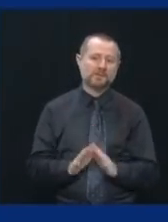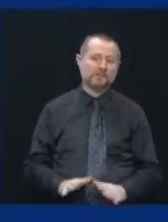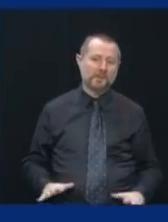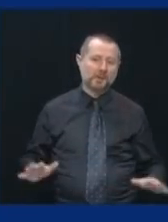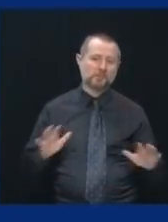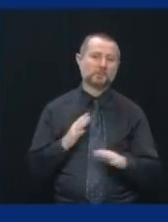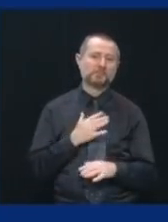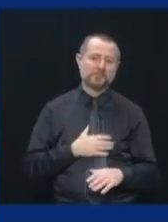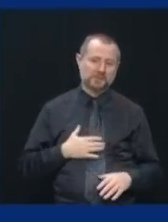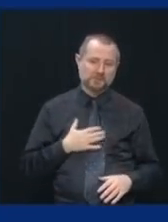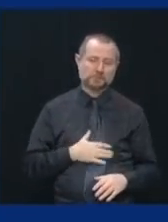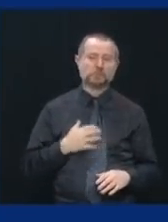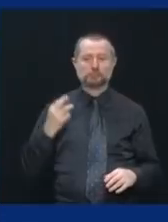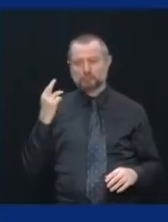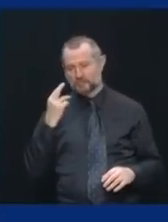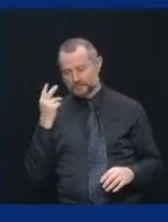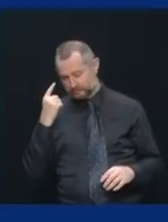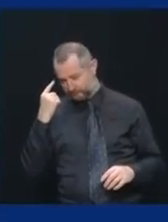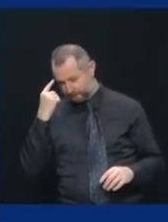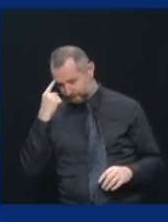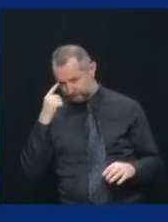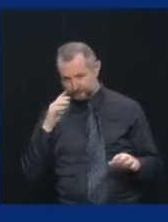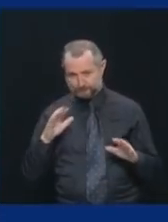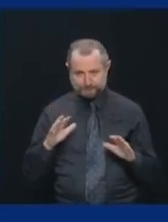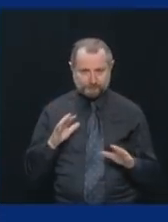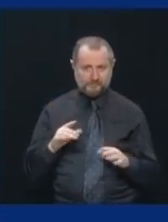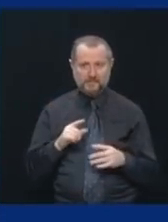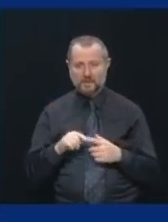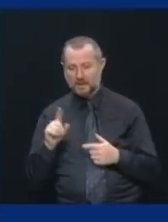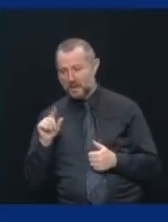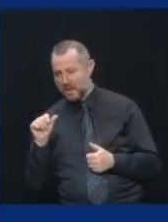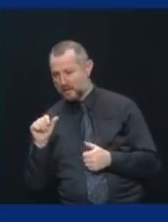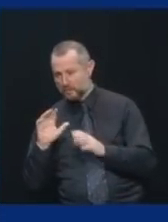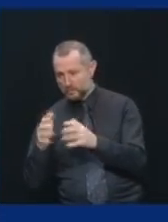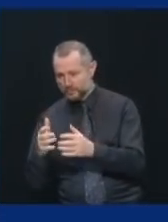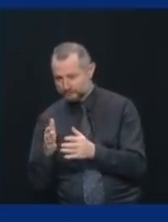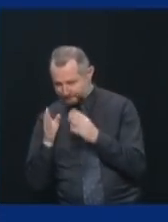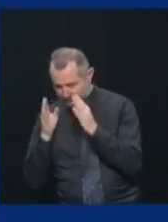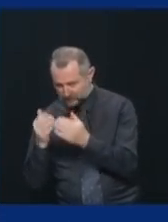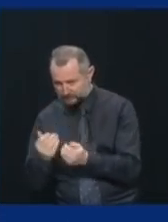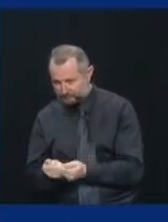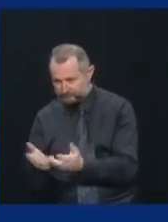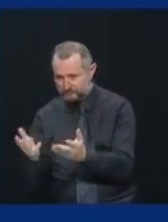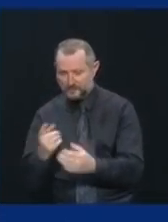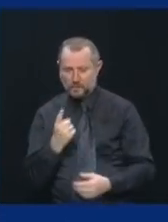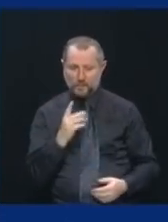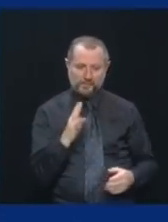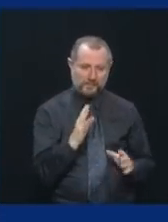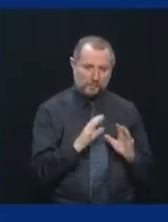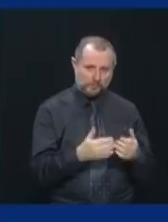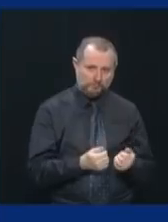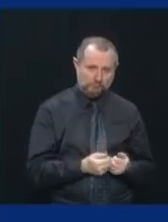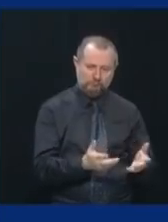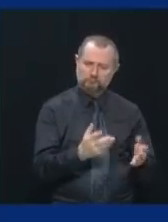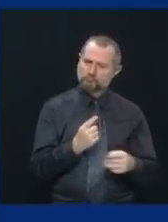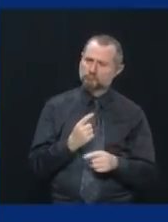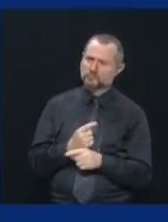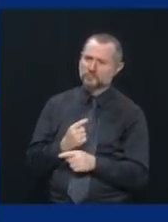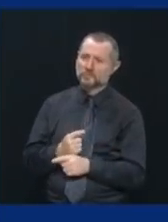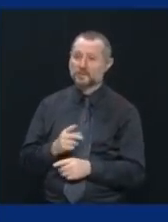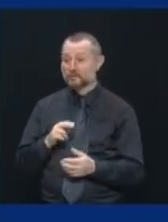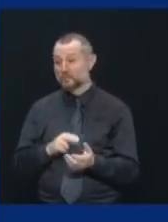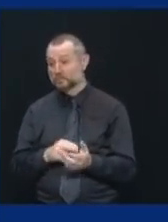in prioritization, and I feel good defending the prioritization. People in nursing